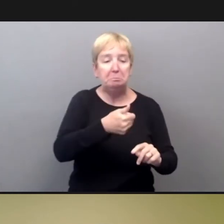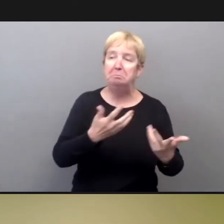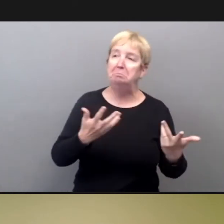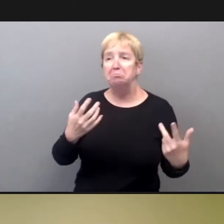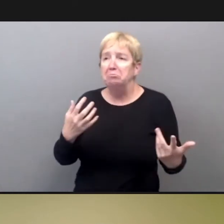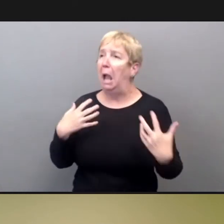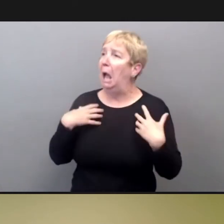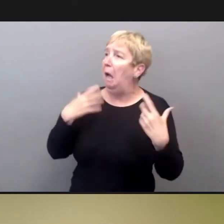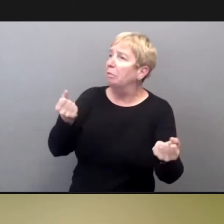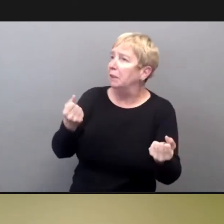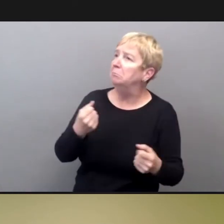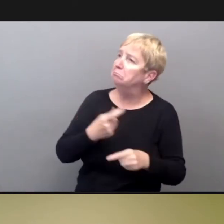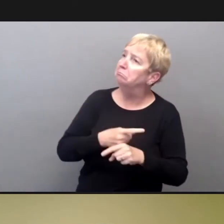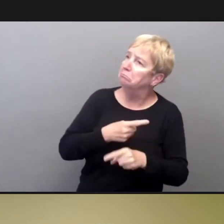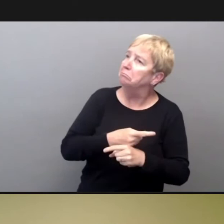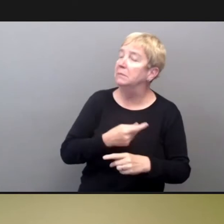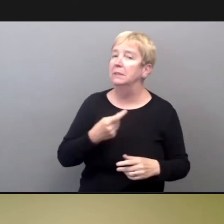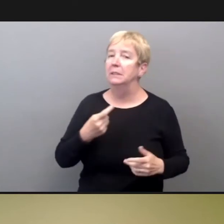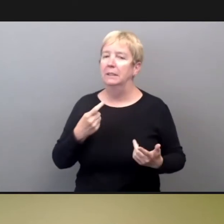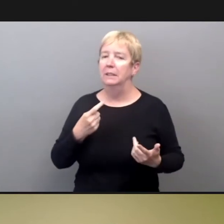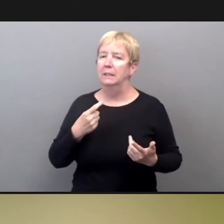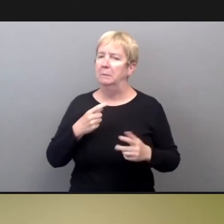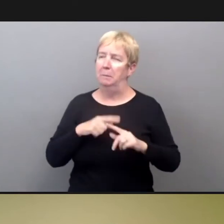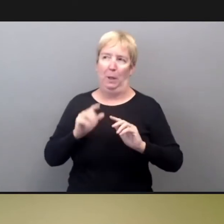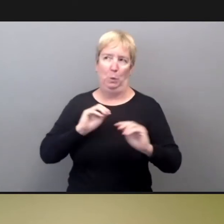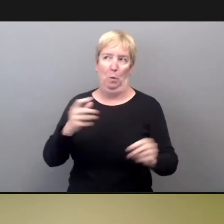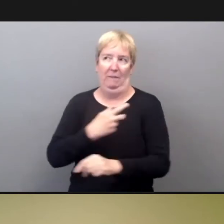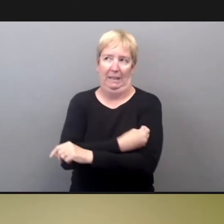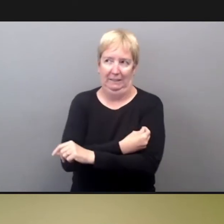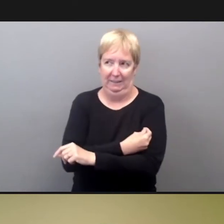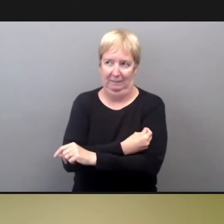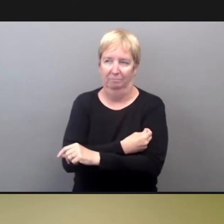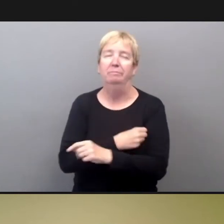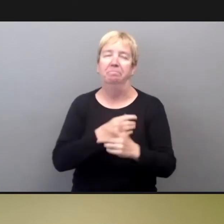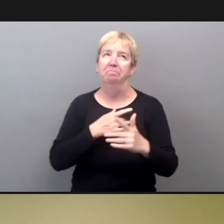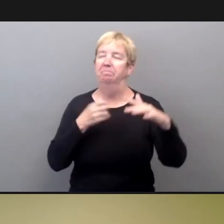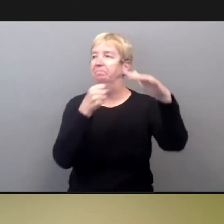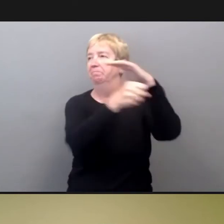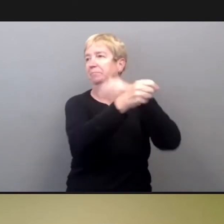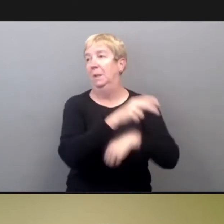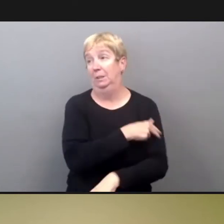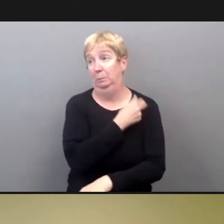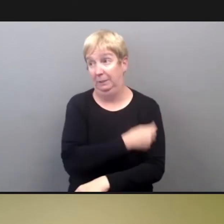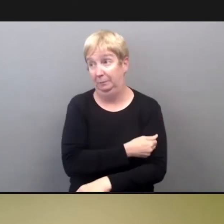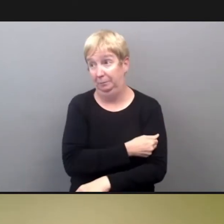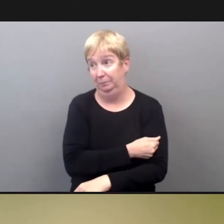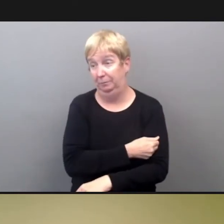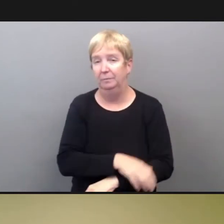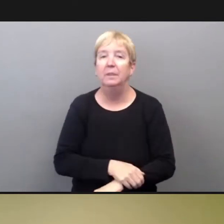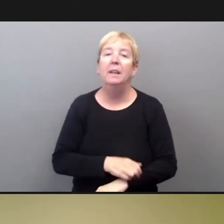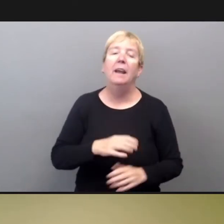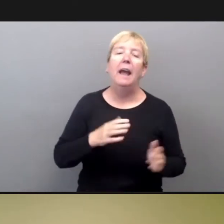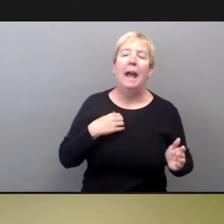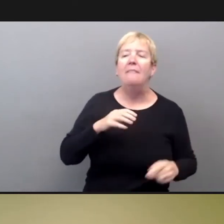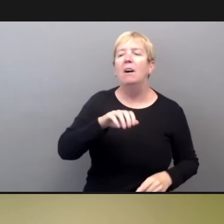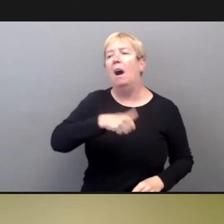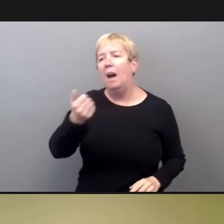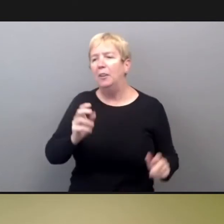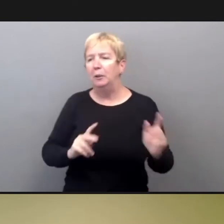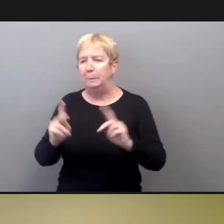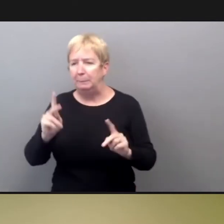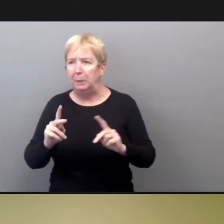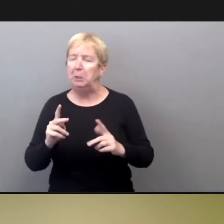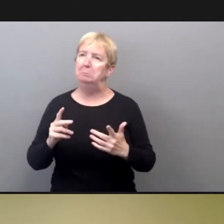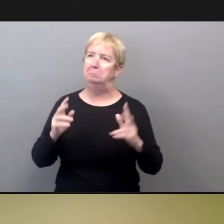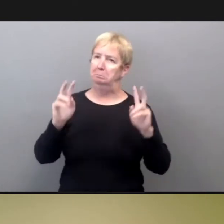with who are unvaccinated with COVID, and some generally much sicker patients. And this is